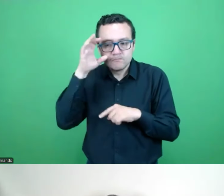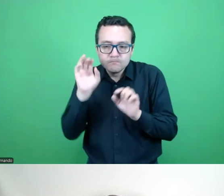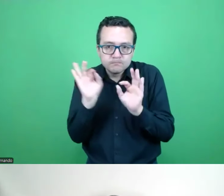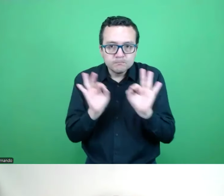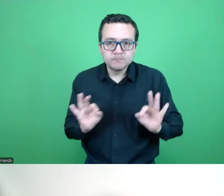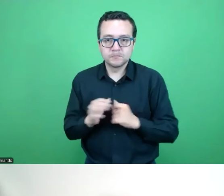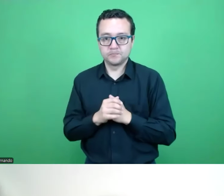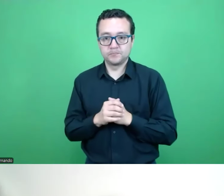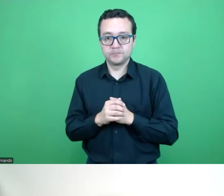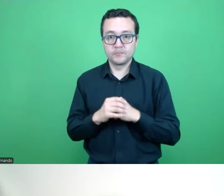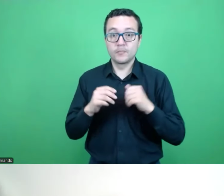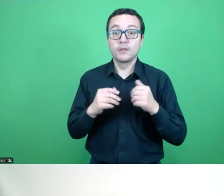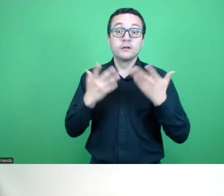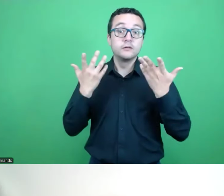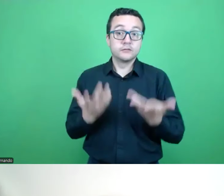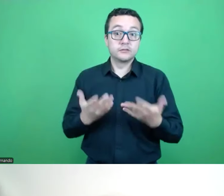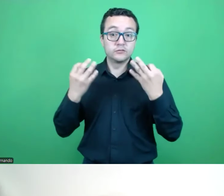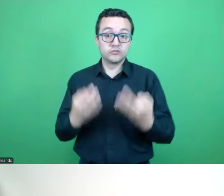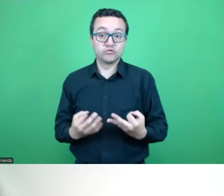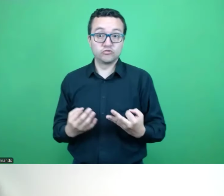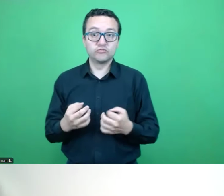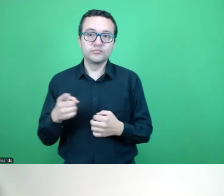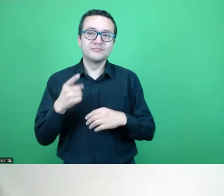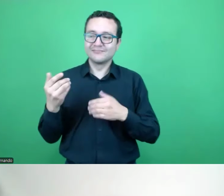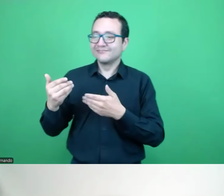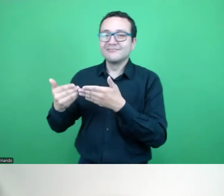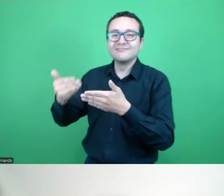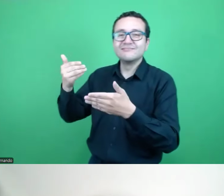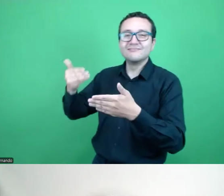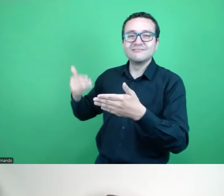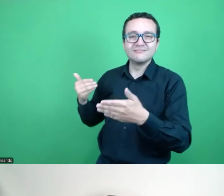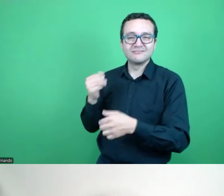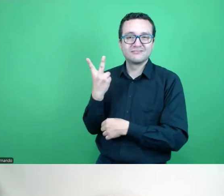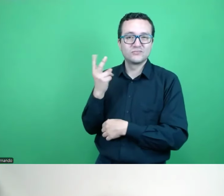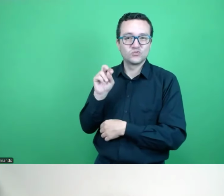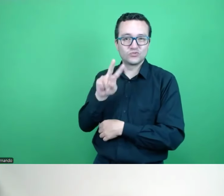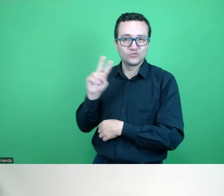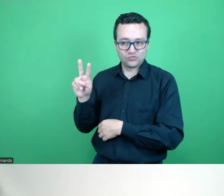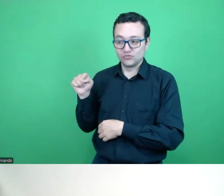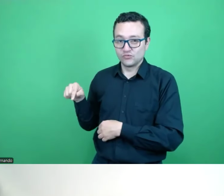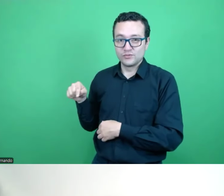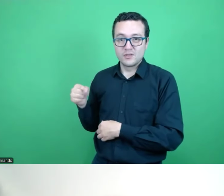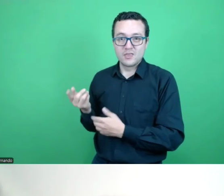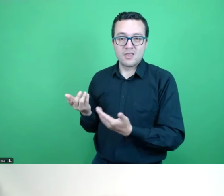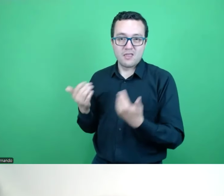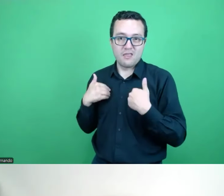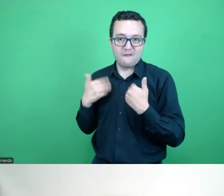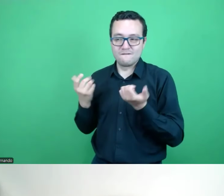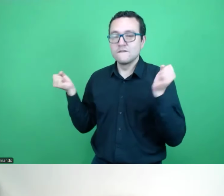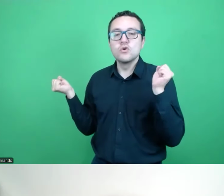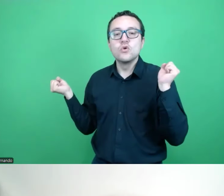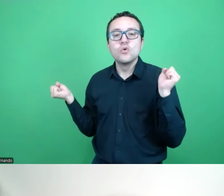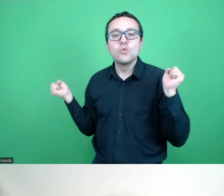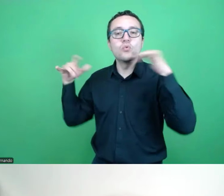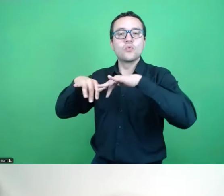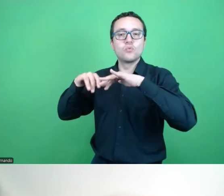what happened in 2022. And we rather want to include the perspective